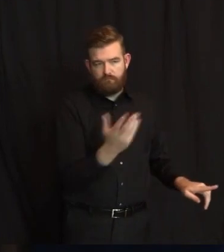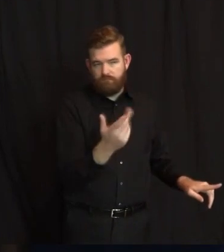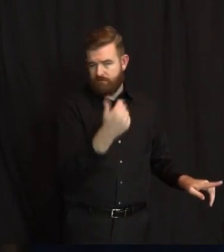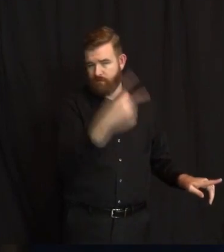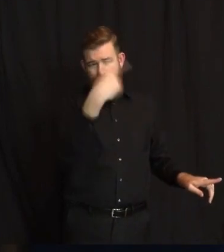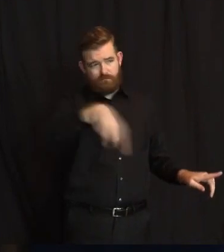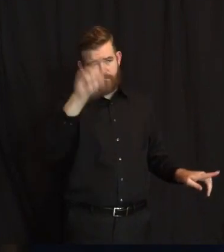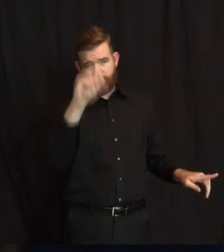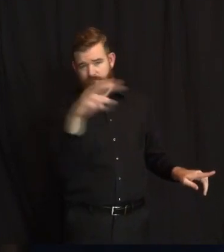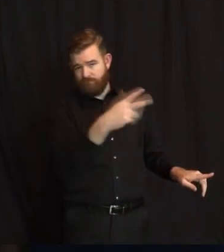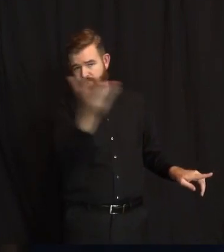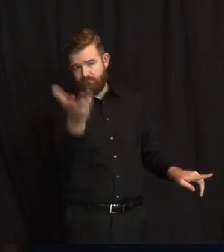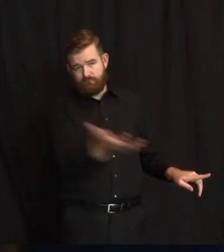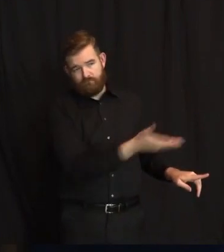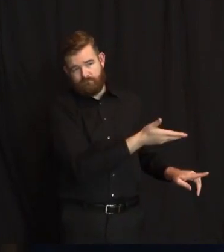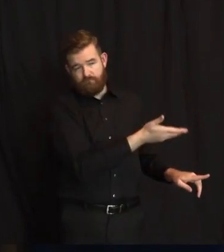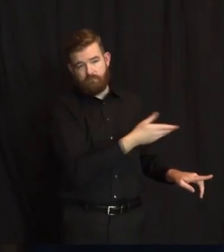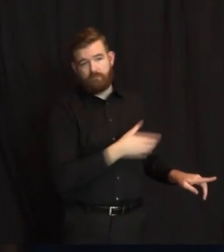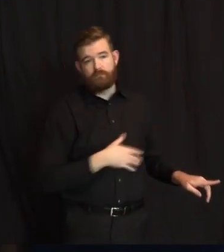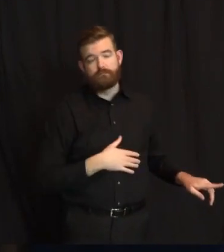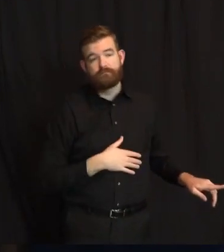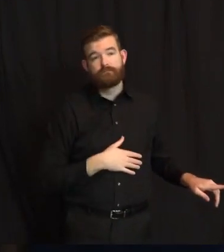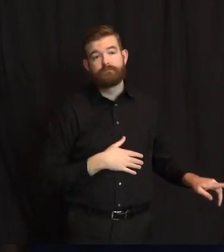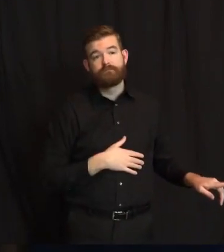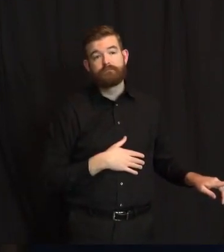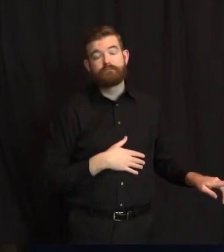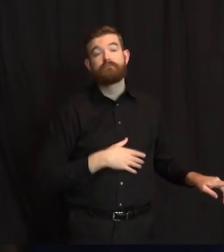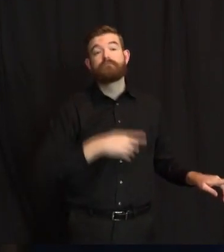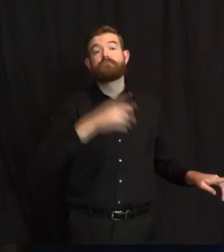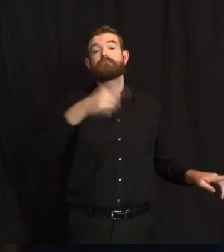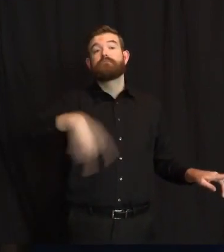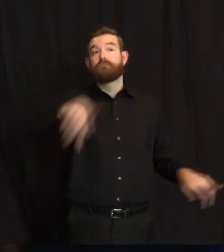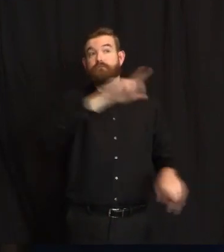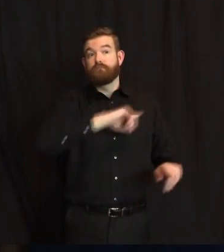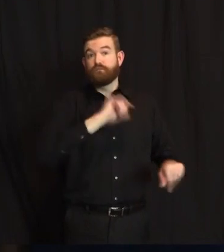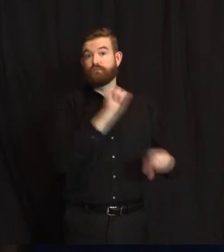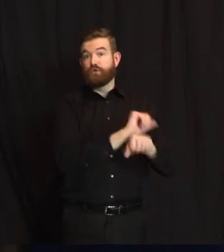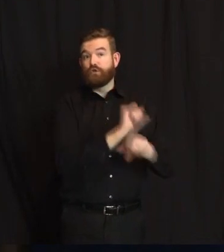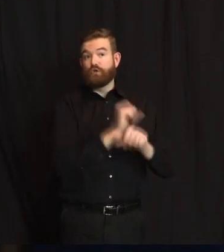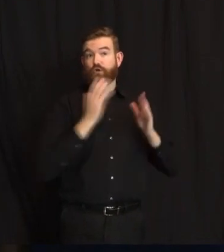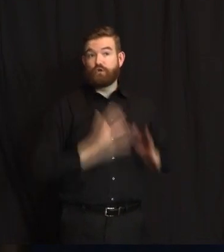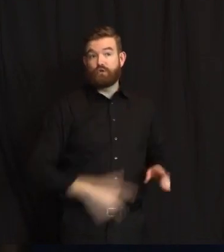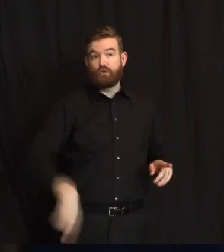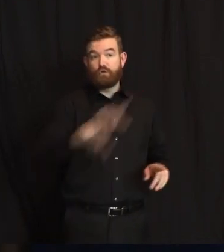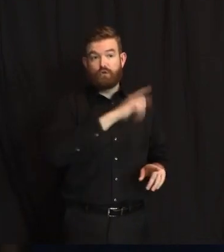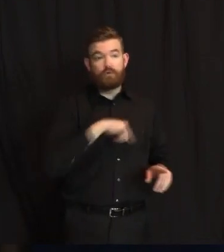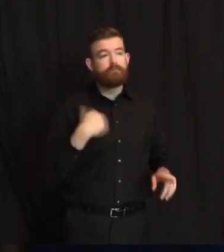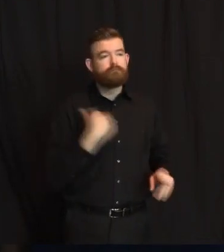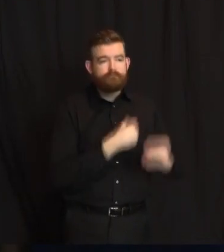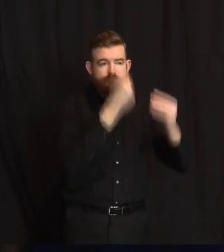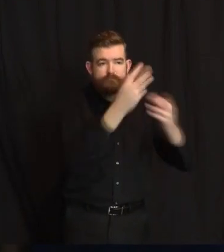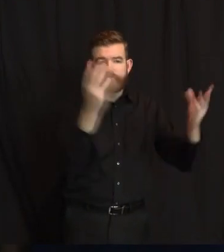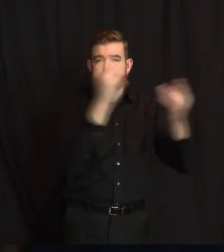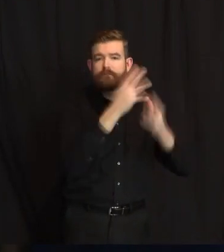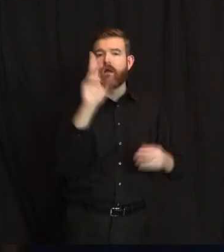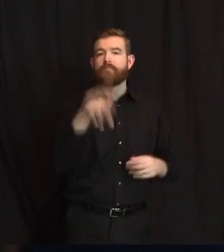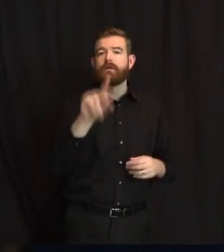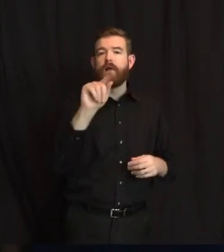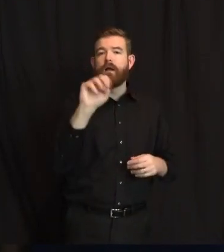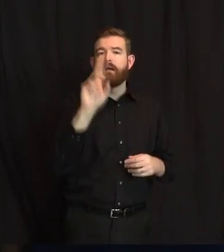course, as far as our employees are concerned, we send out daily updates to every employee, giving